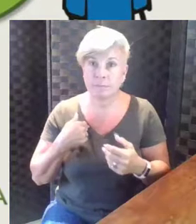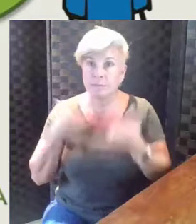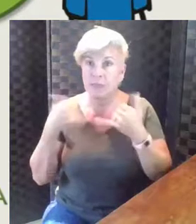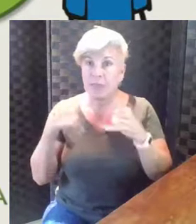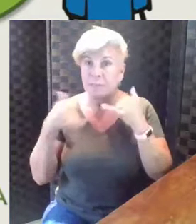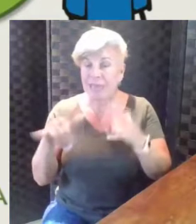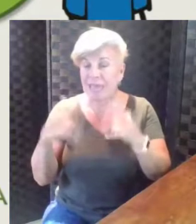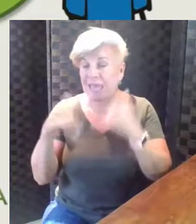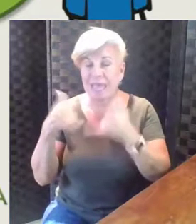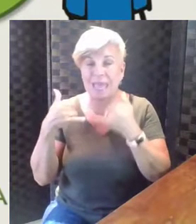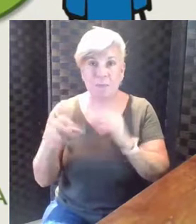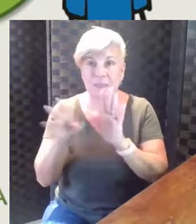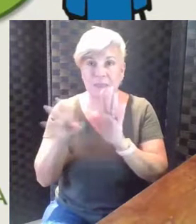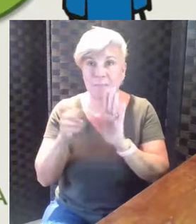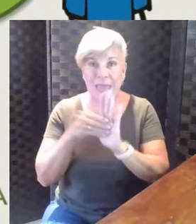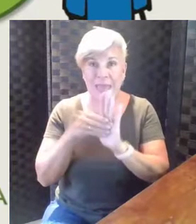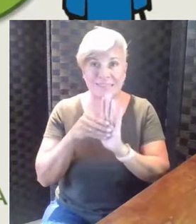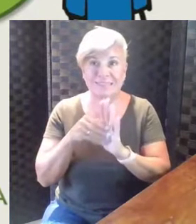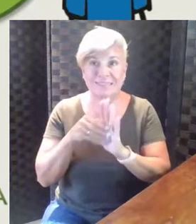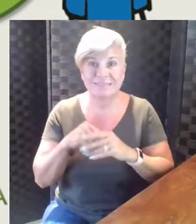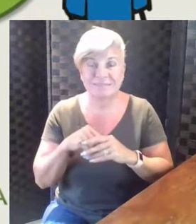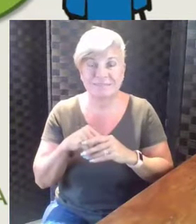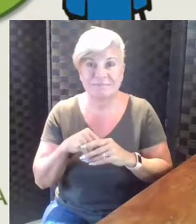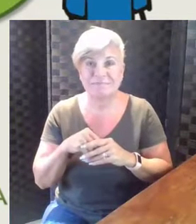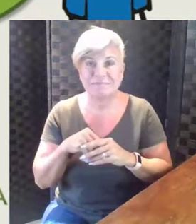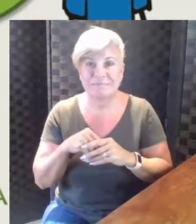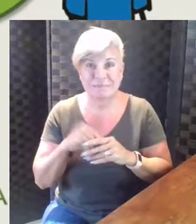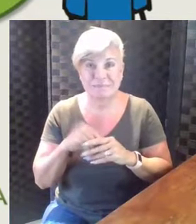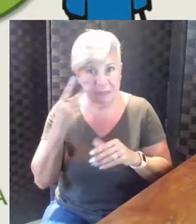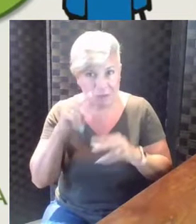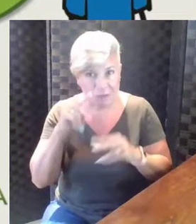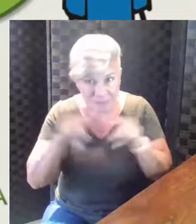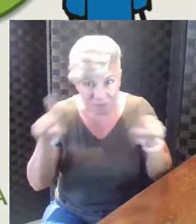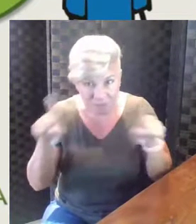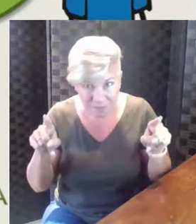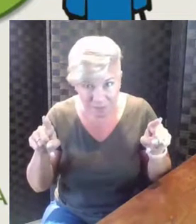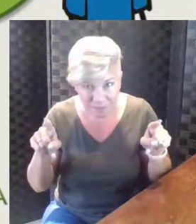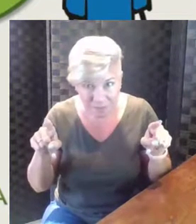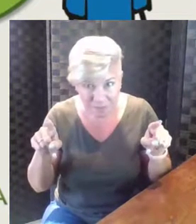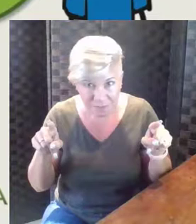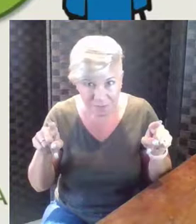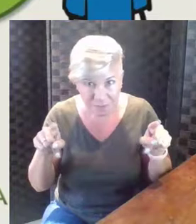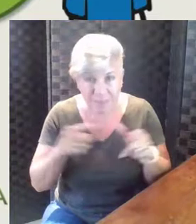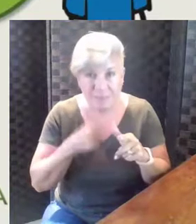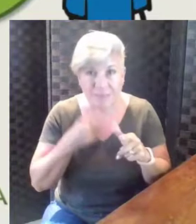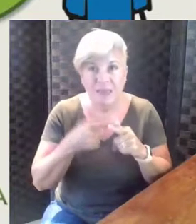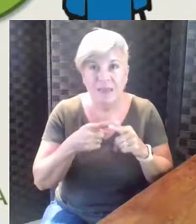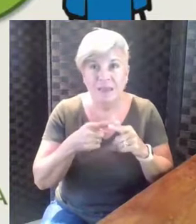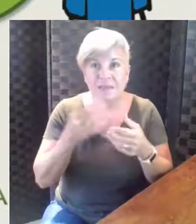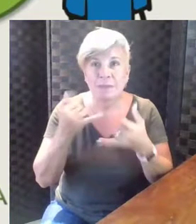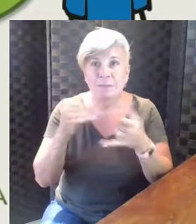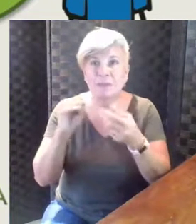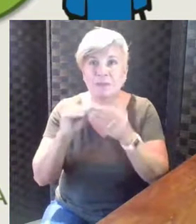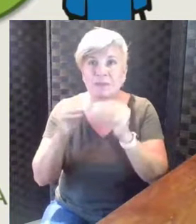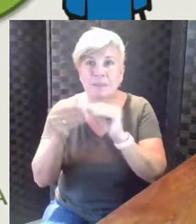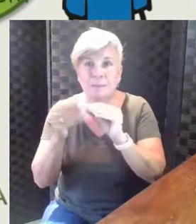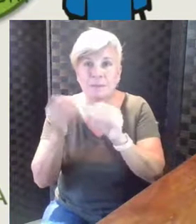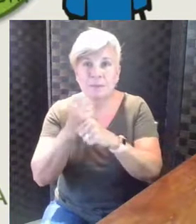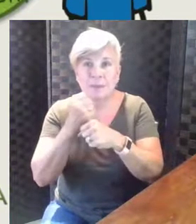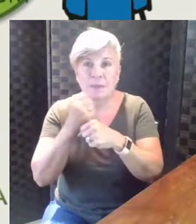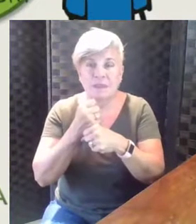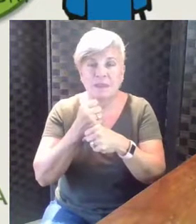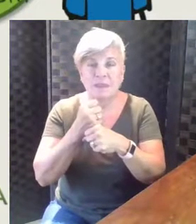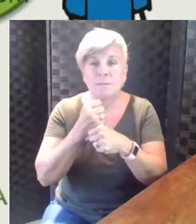Zim says, I played with the magnets. They look different, Zim. Then I played with the numbers to make